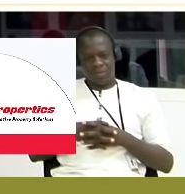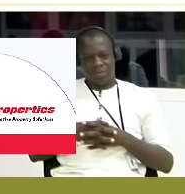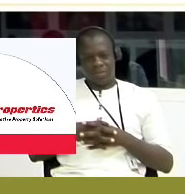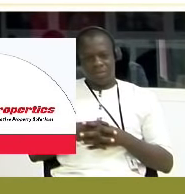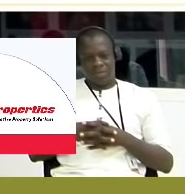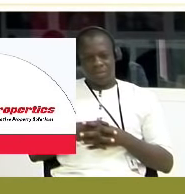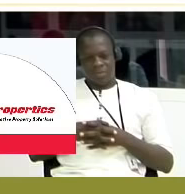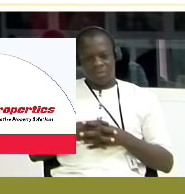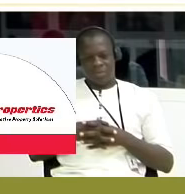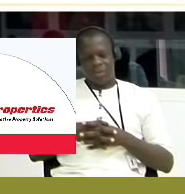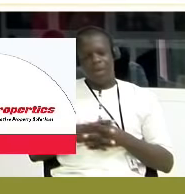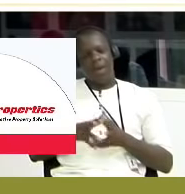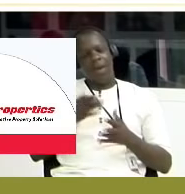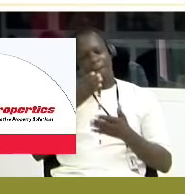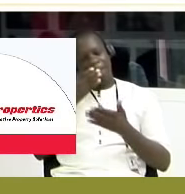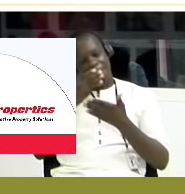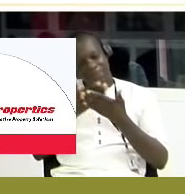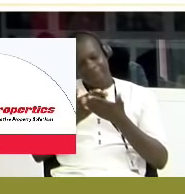Please take your time, Mr. Badjie.